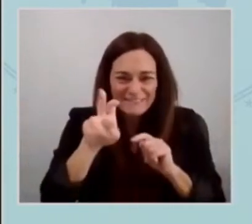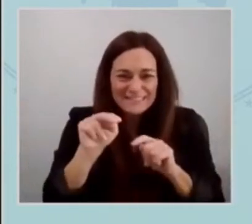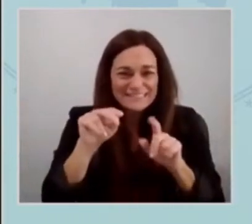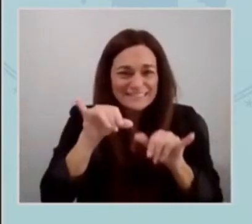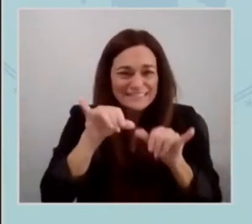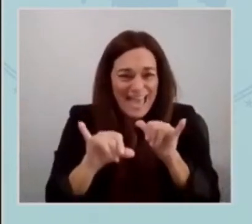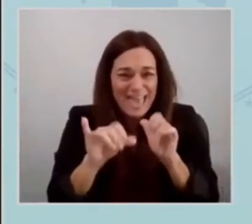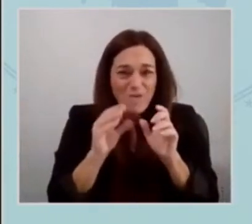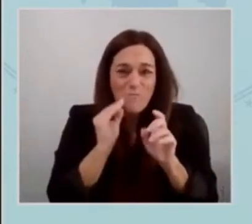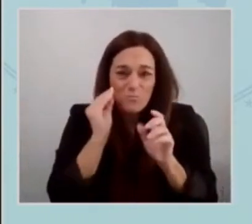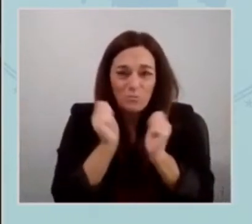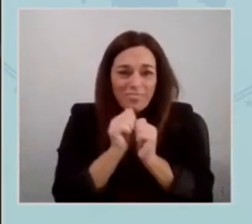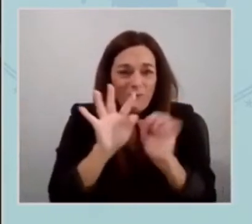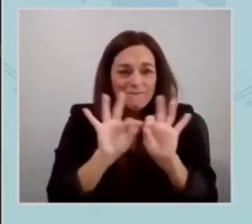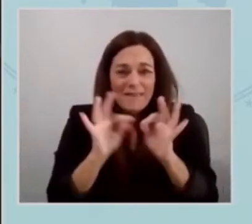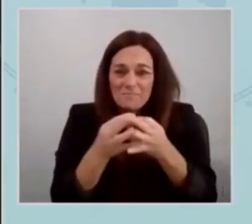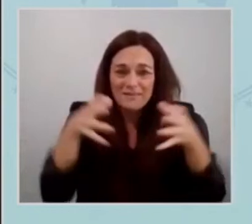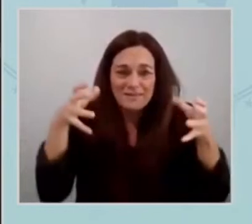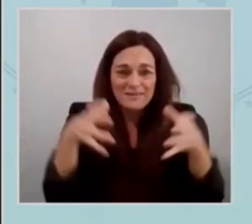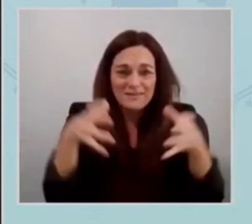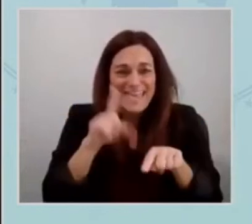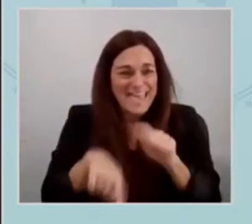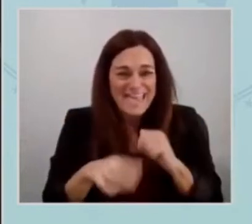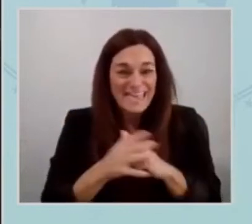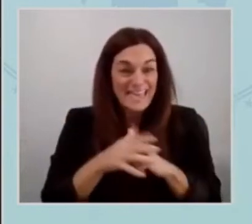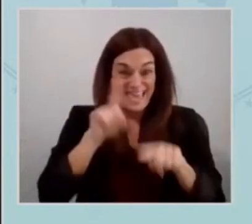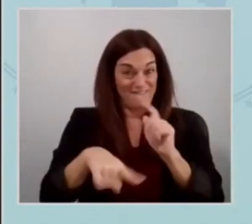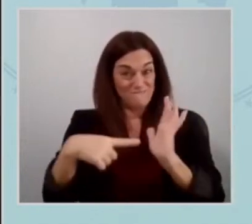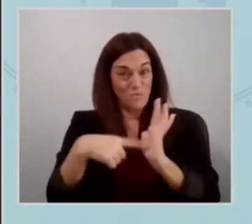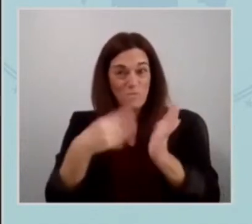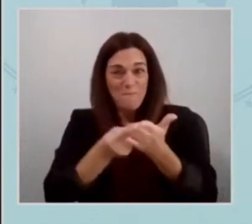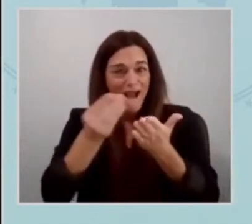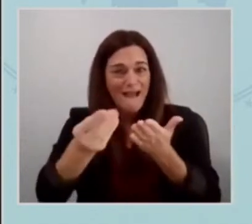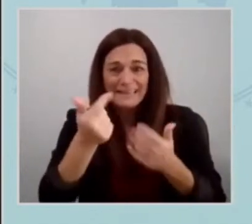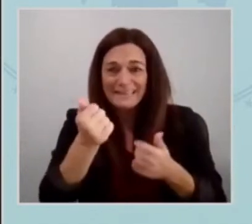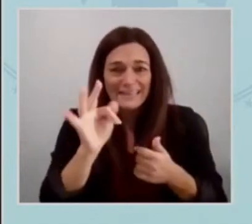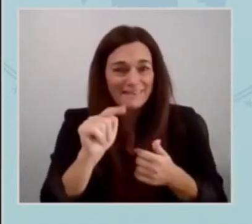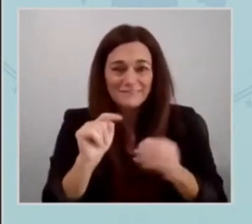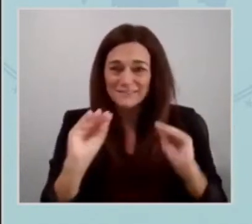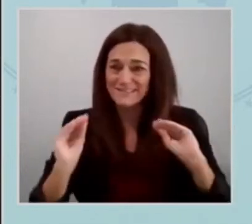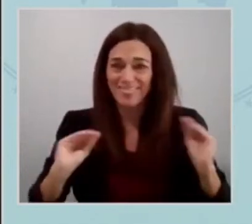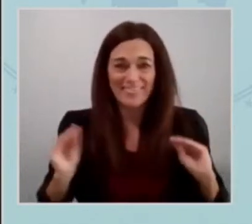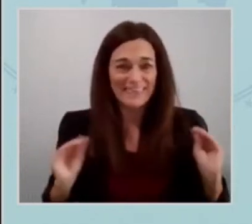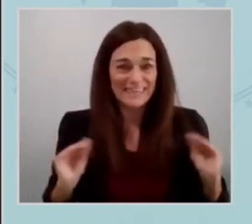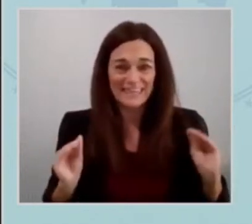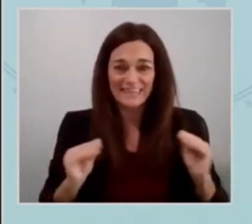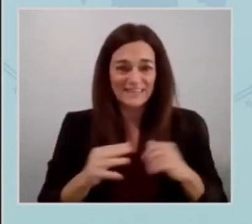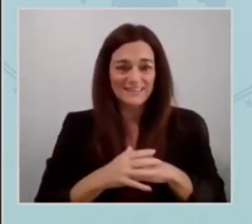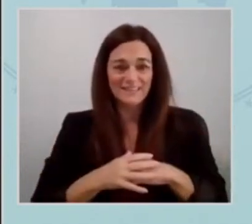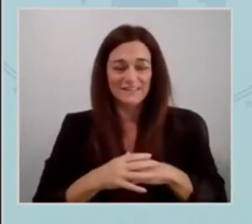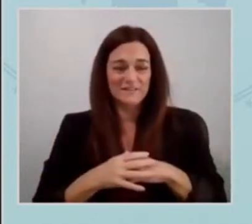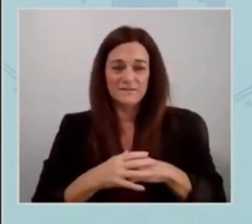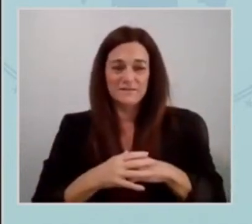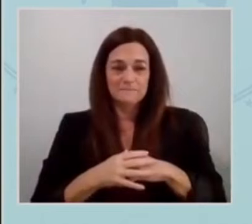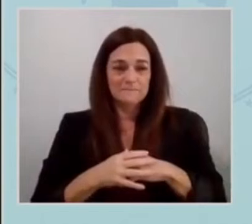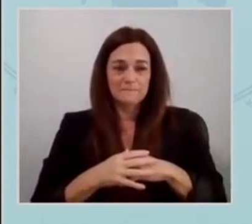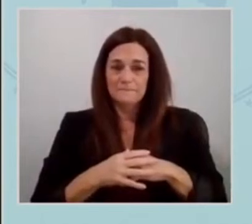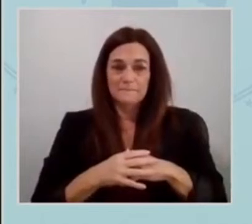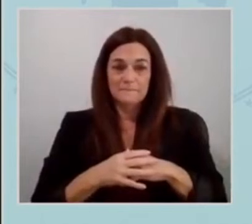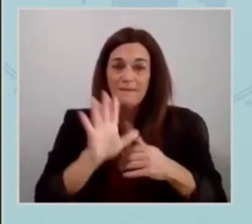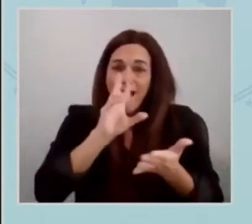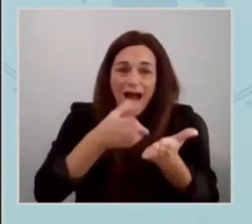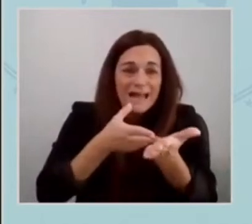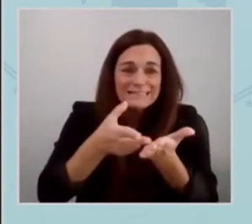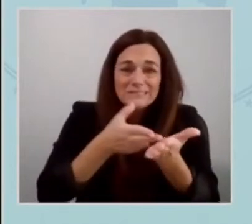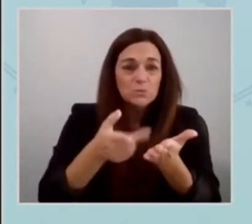due to COVID, you can't even sit around your family, and we can't afford to purchase gifts.